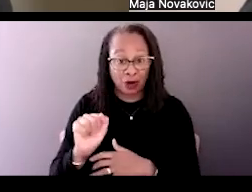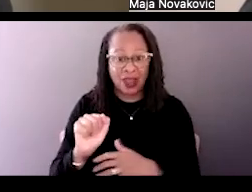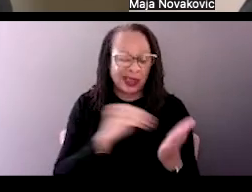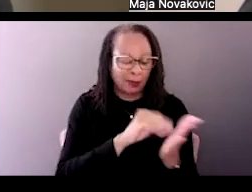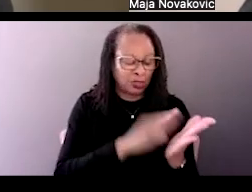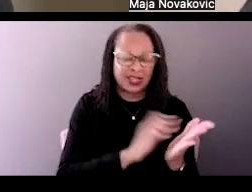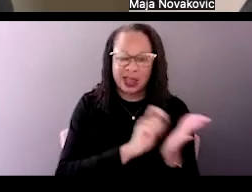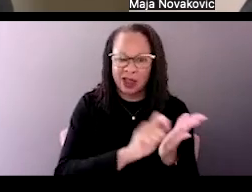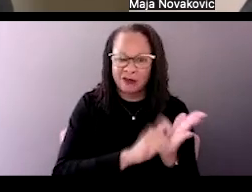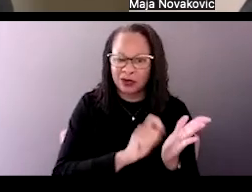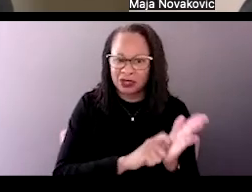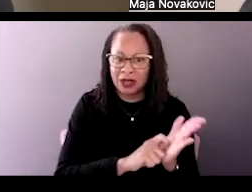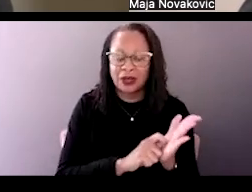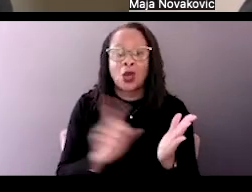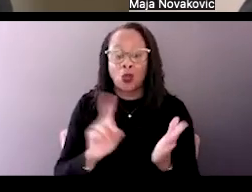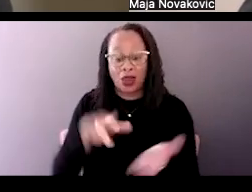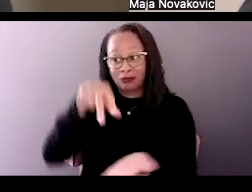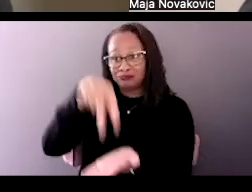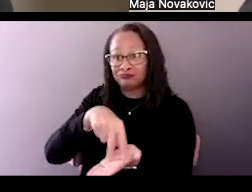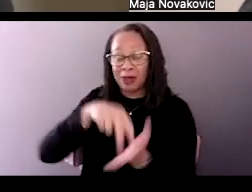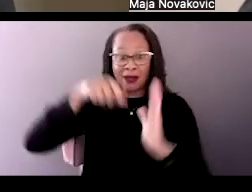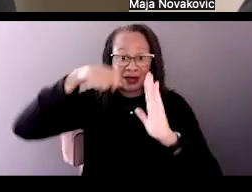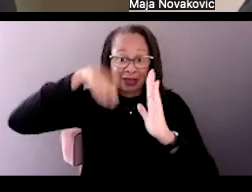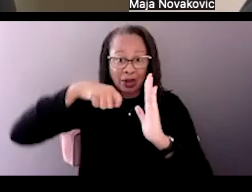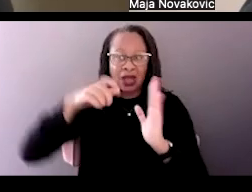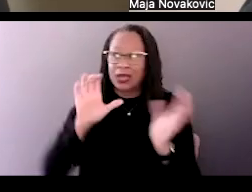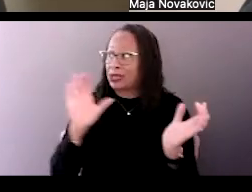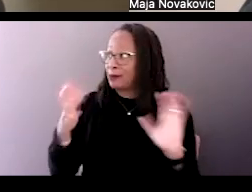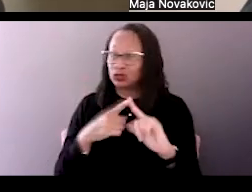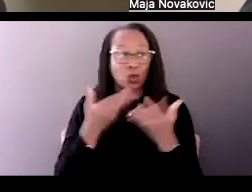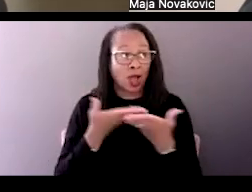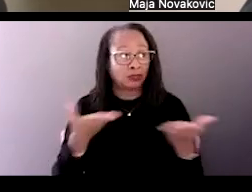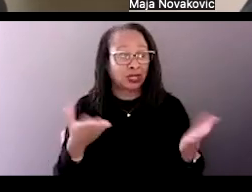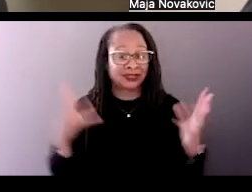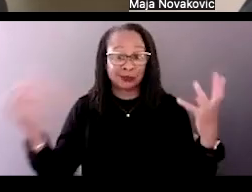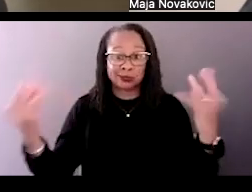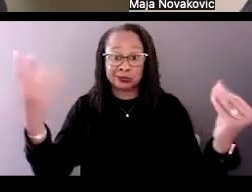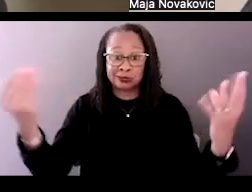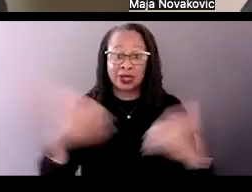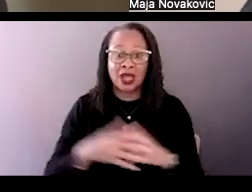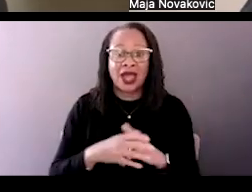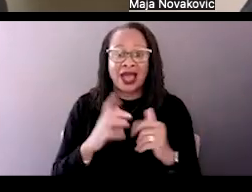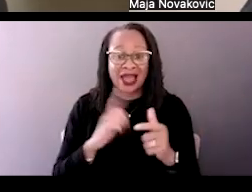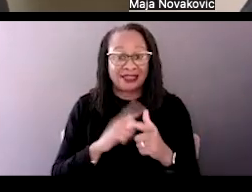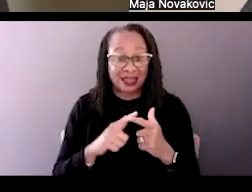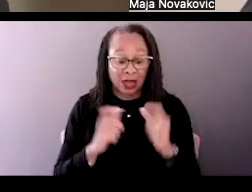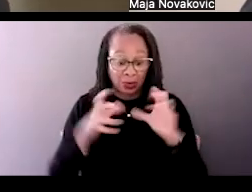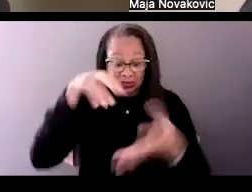compared to objects. And I would take photos of the camera